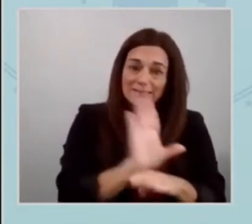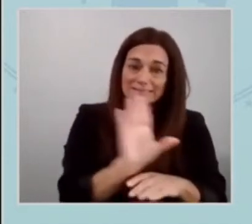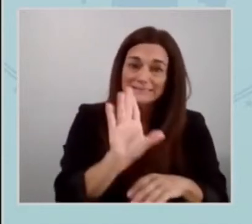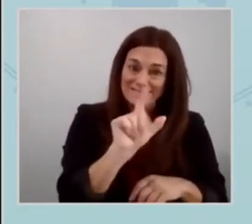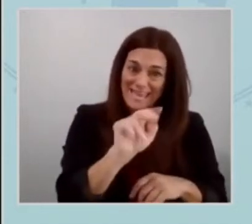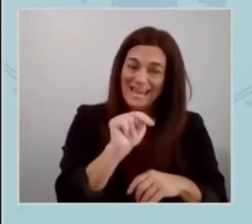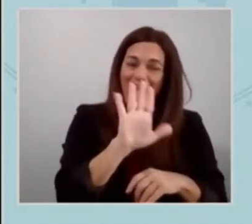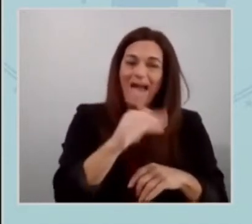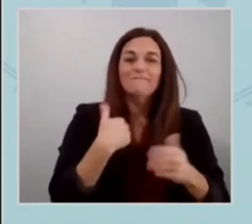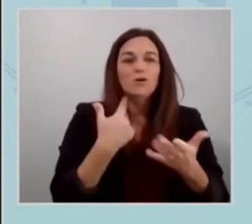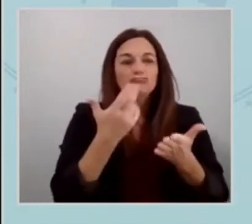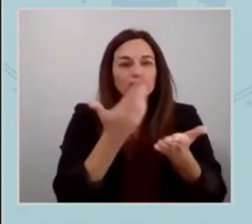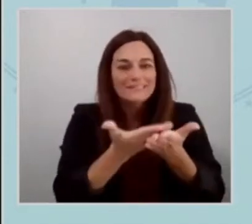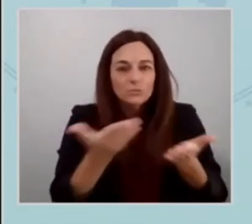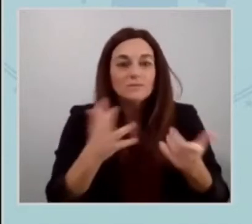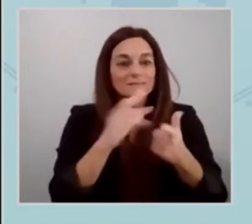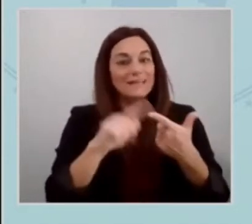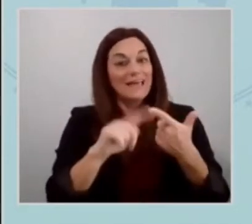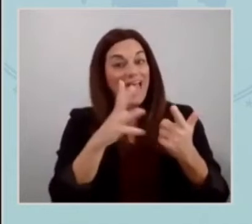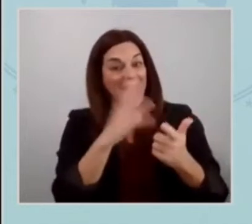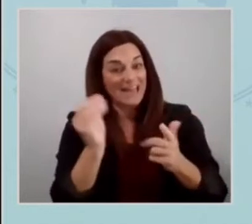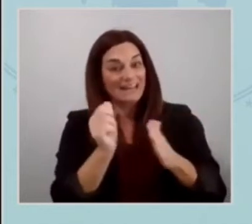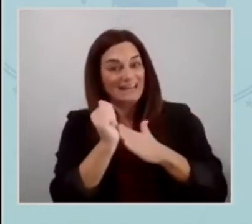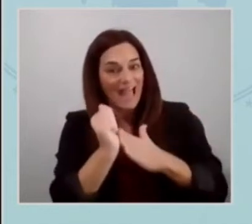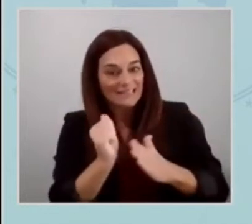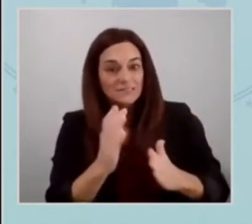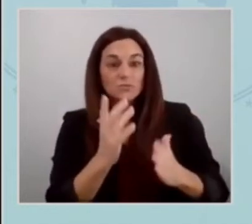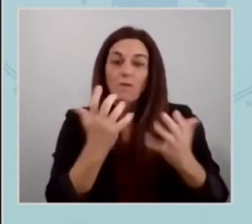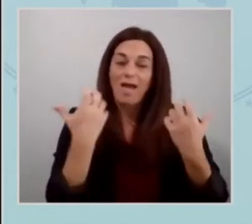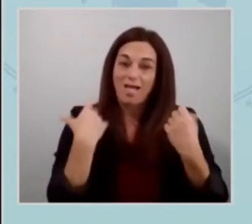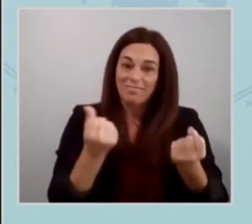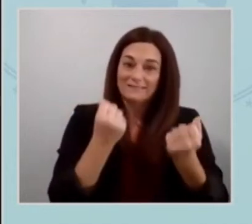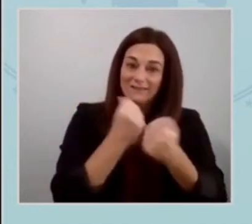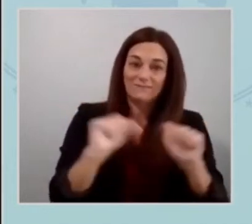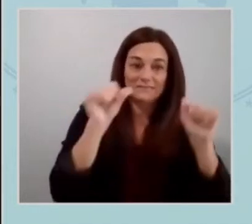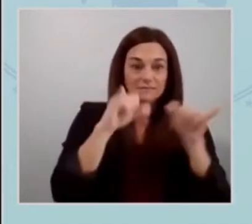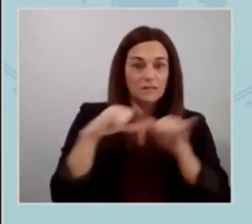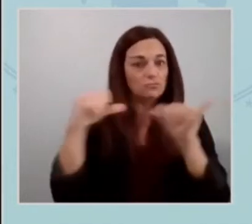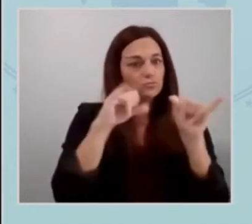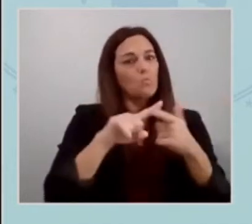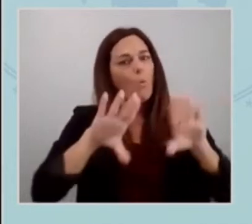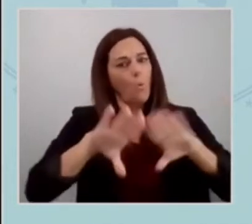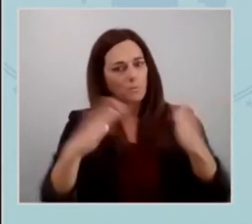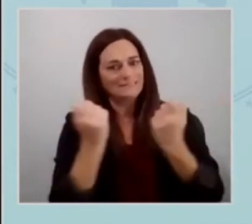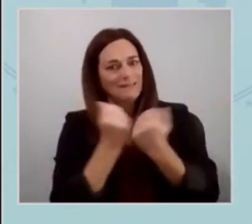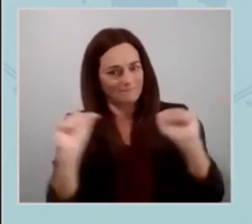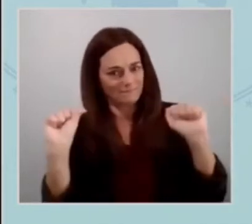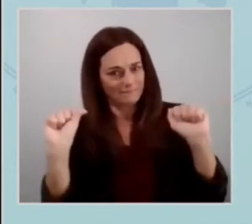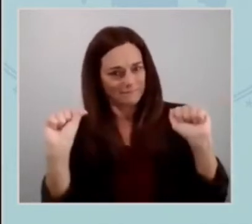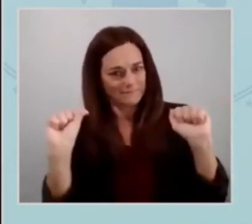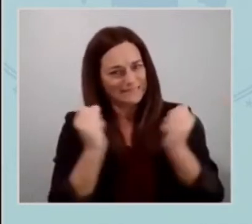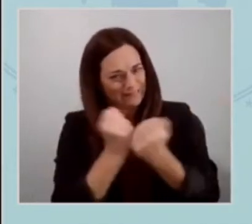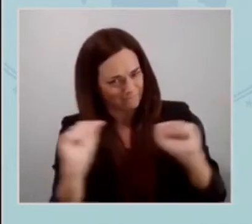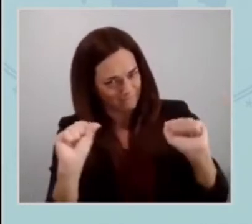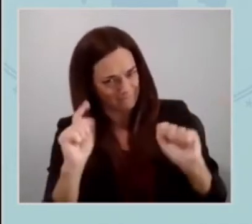sure businesses like yours, Dan, have the resources they need in addition to the guidance and health and safety standards to open safely,